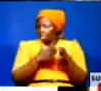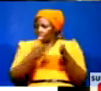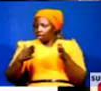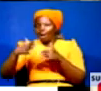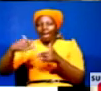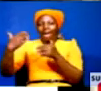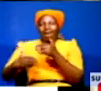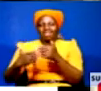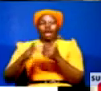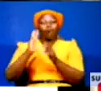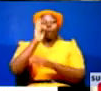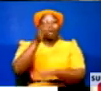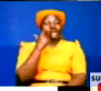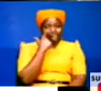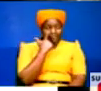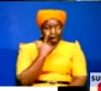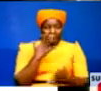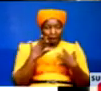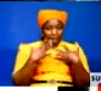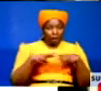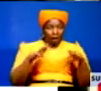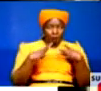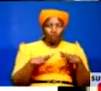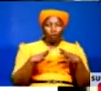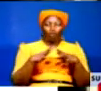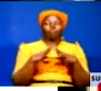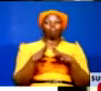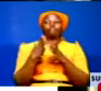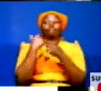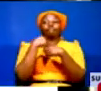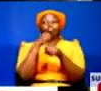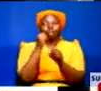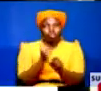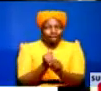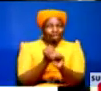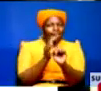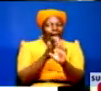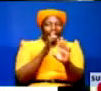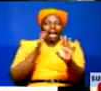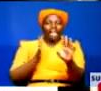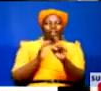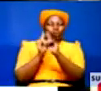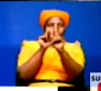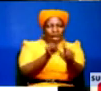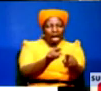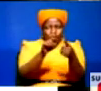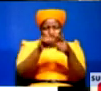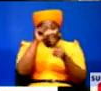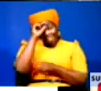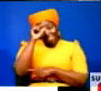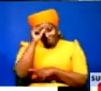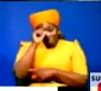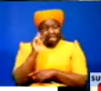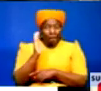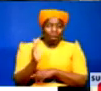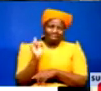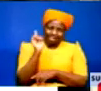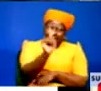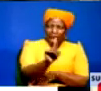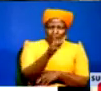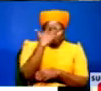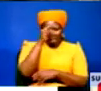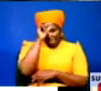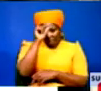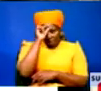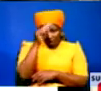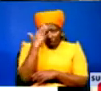see people making a beeline for government. They will be running towards government because they realize